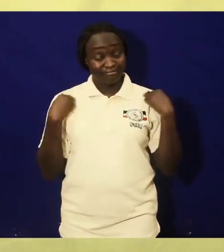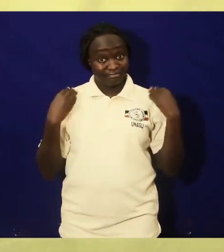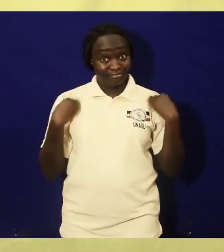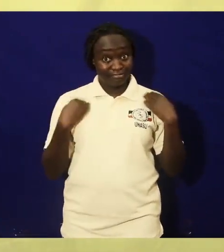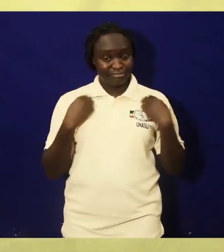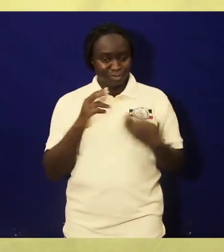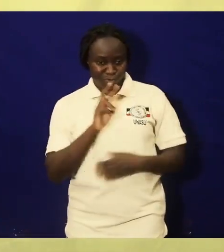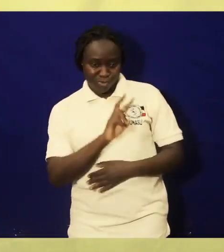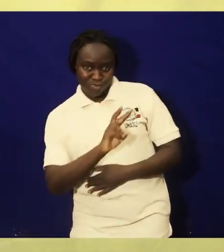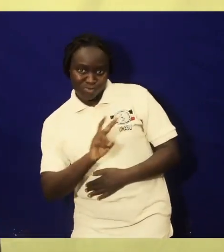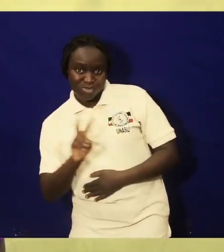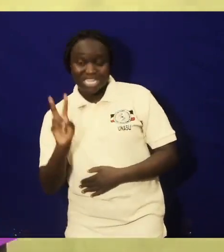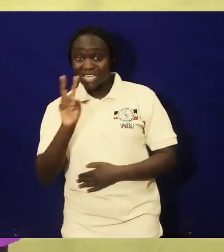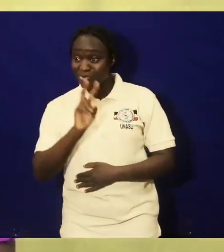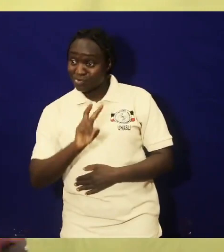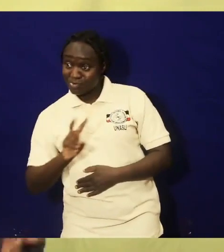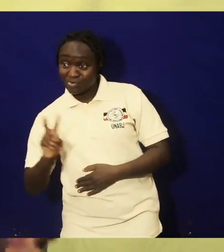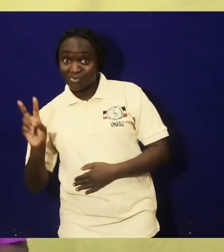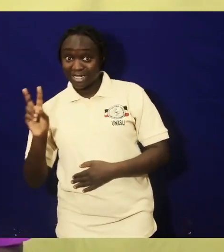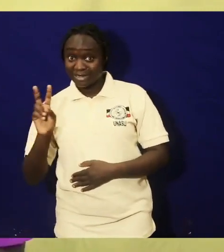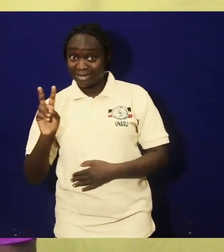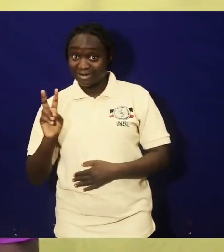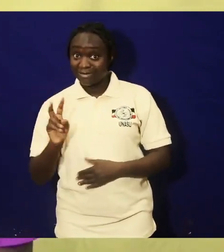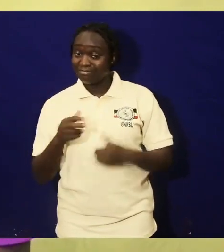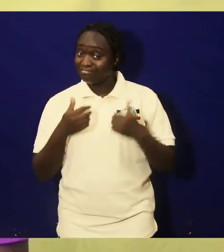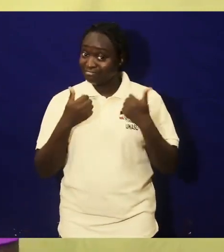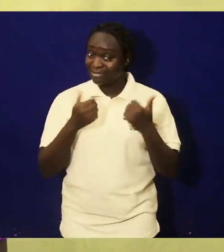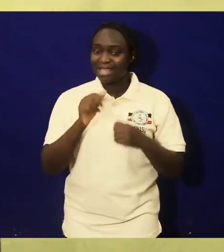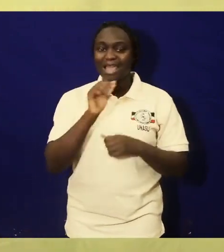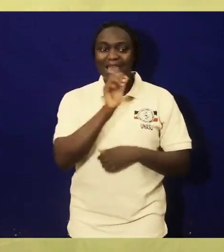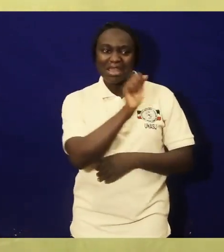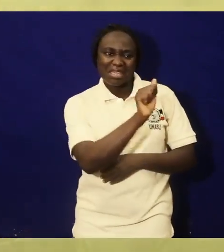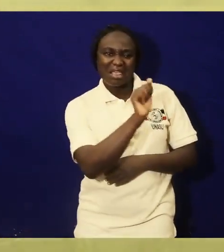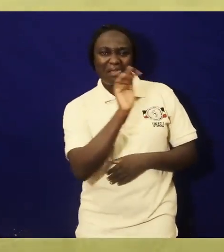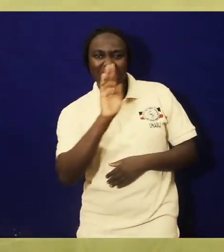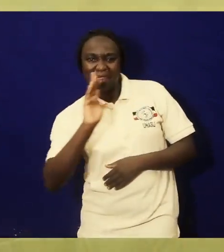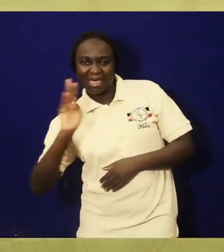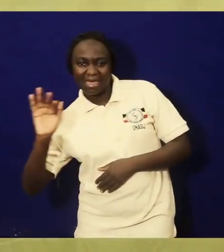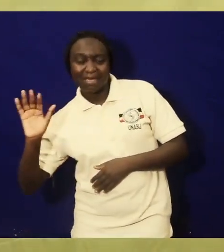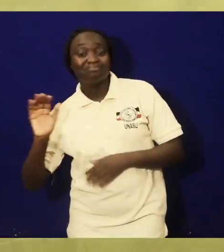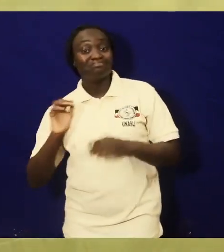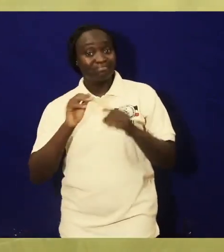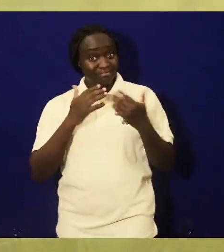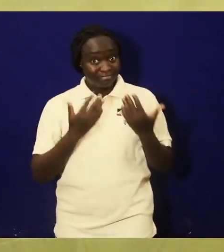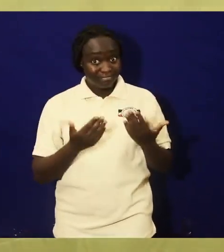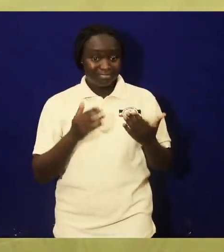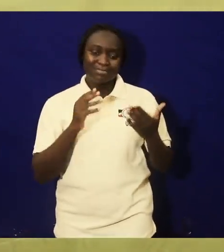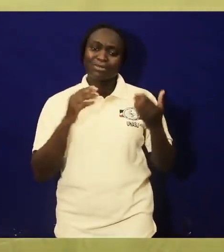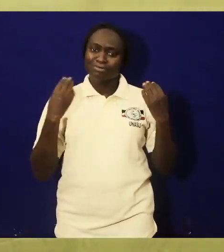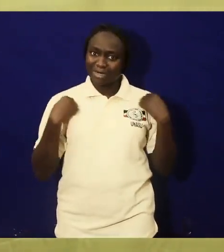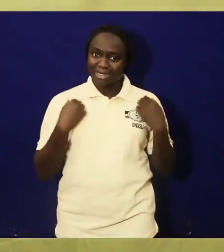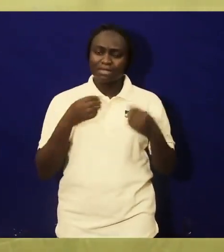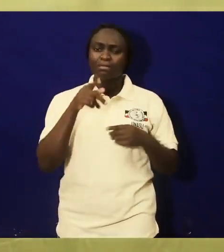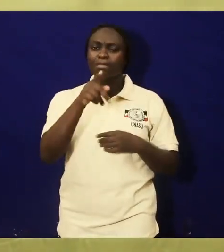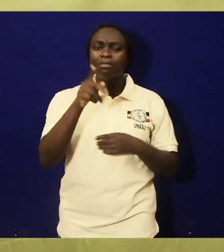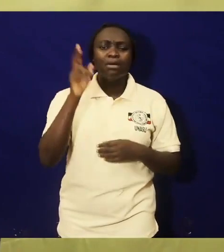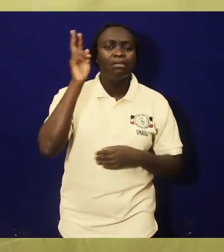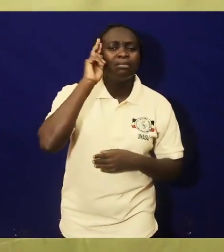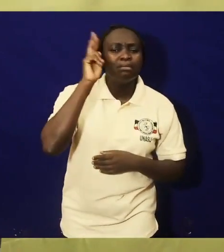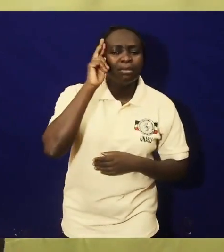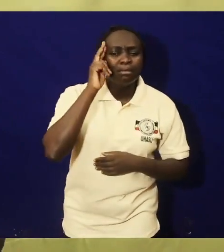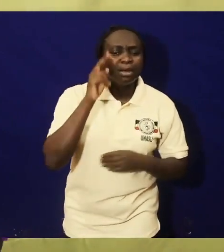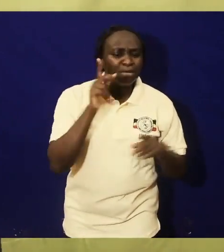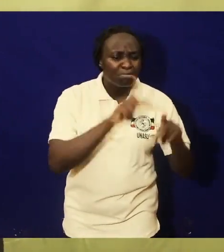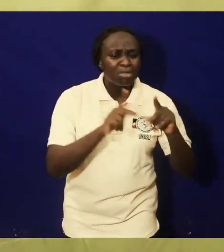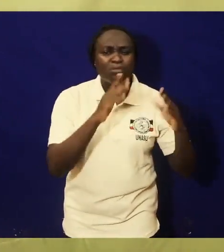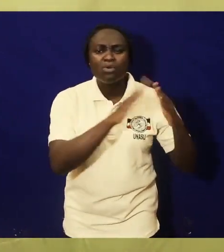at home. But before we read the sentences and the letters and the words, let's